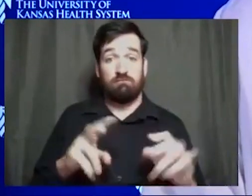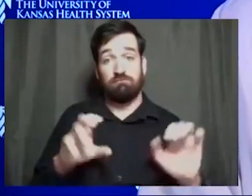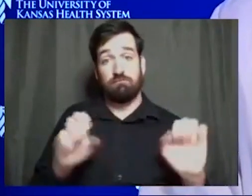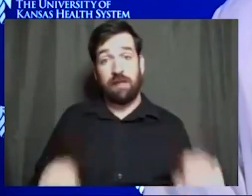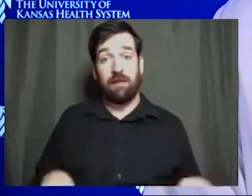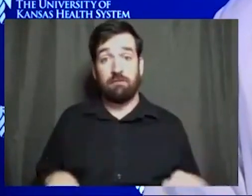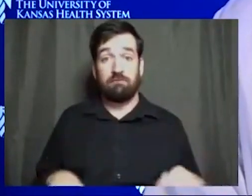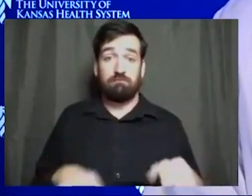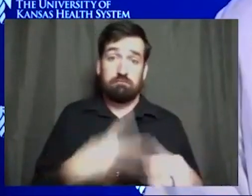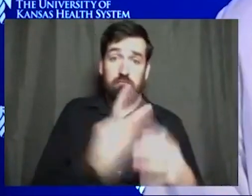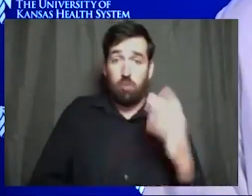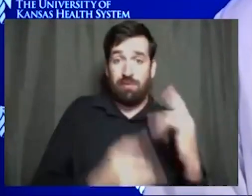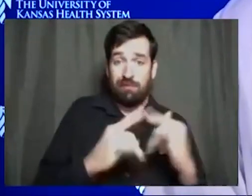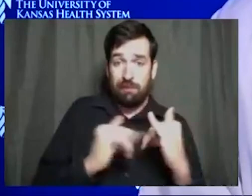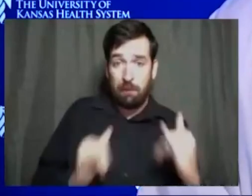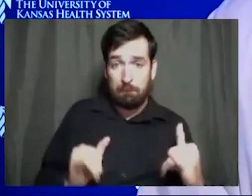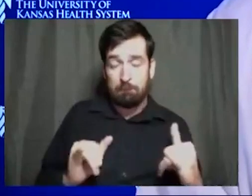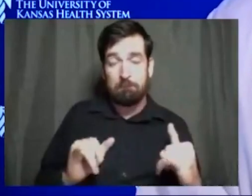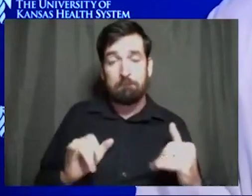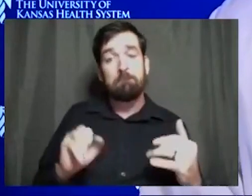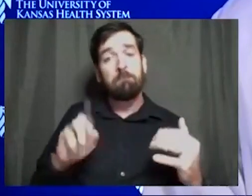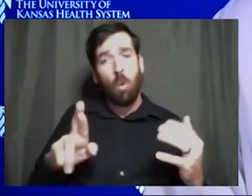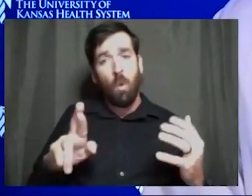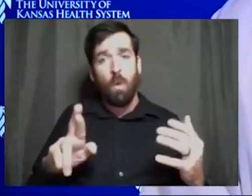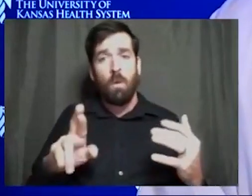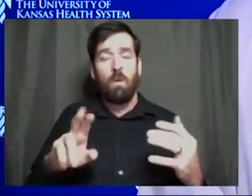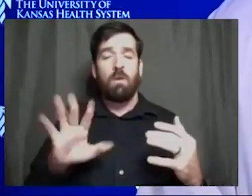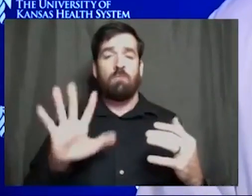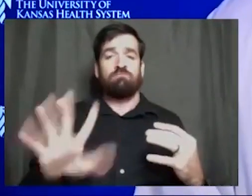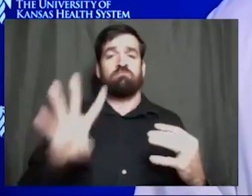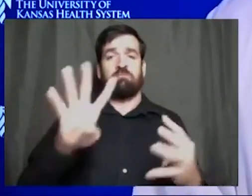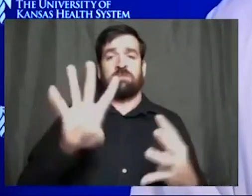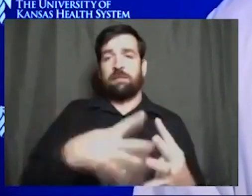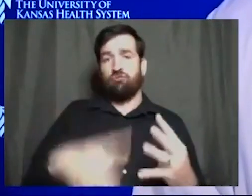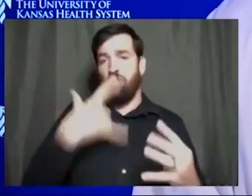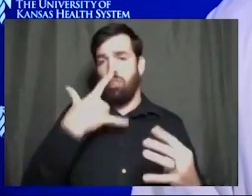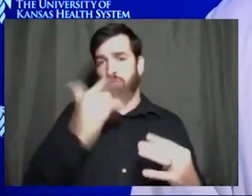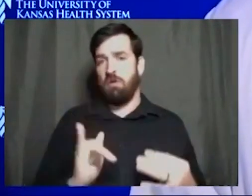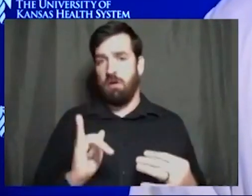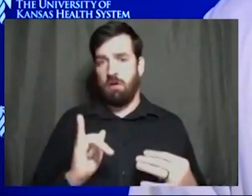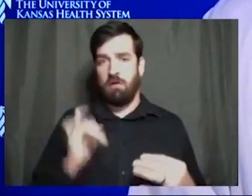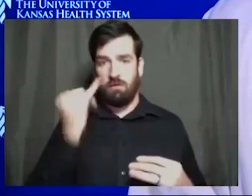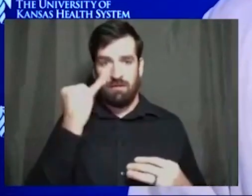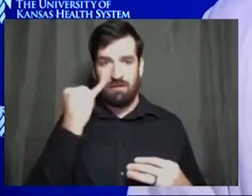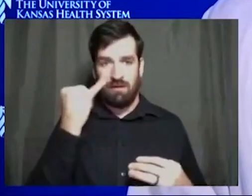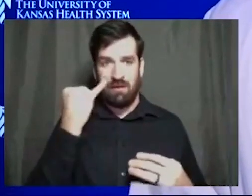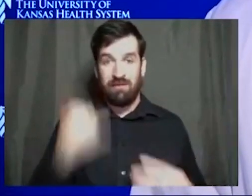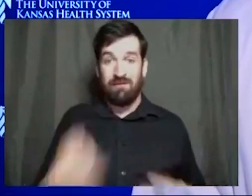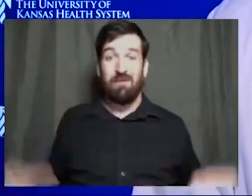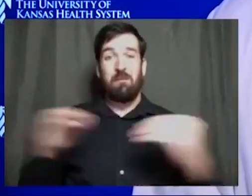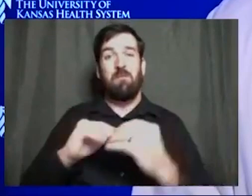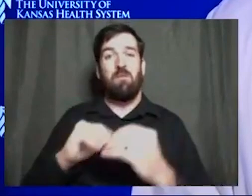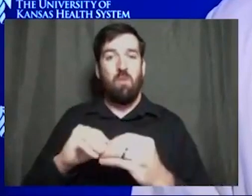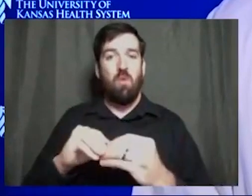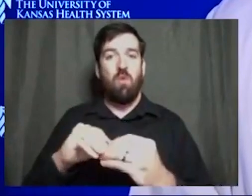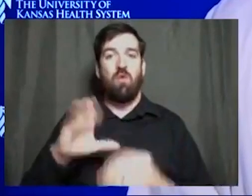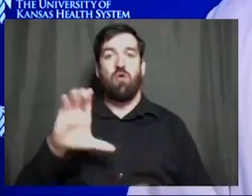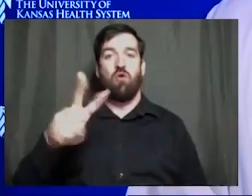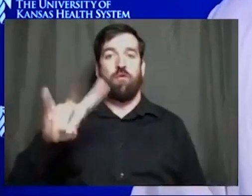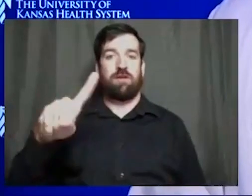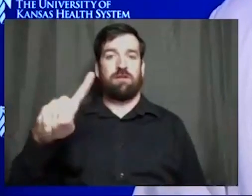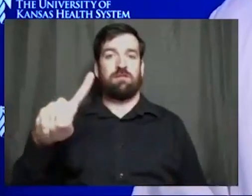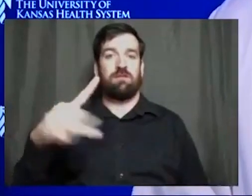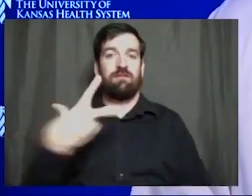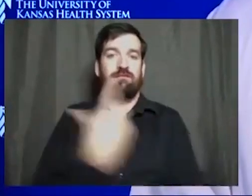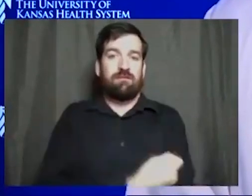same time, or depending on what your schedule would be, if there is additional dosing that is recommended for the COVID vaccines, you